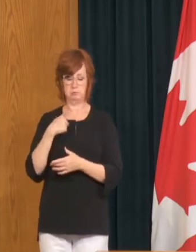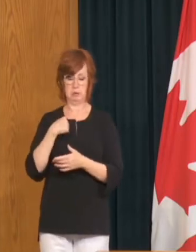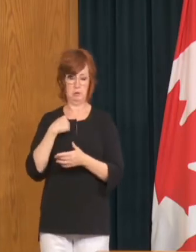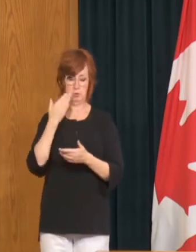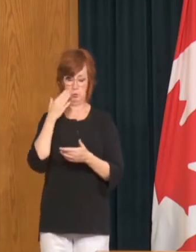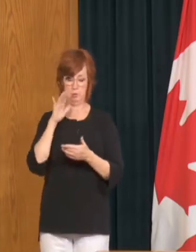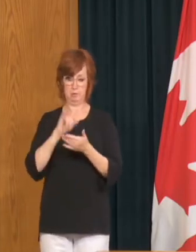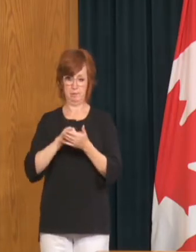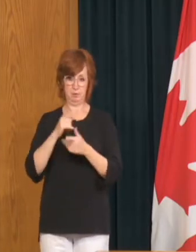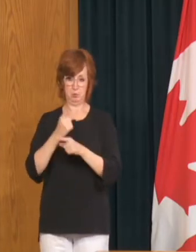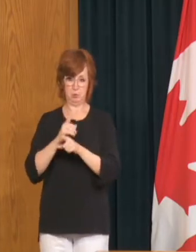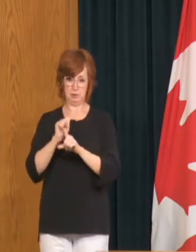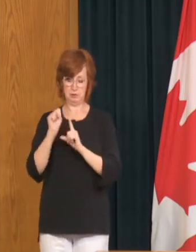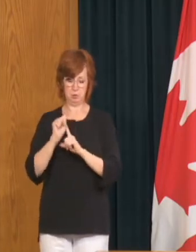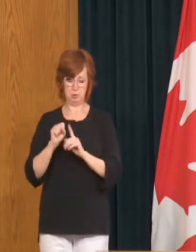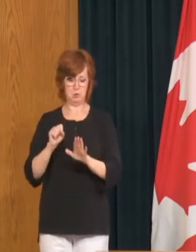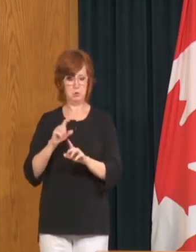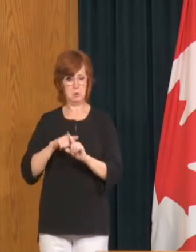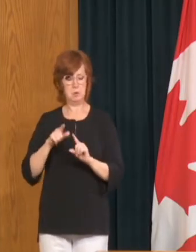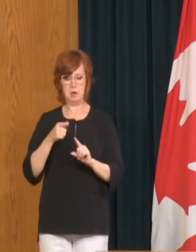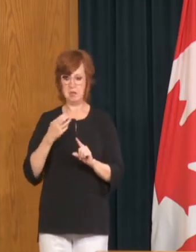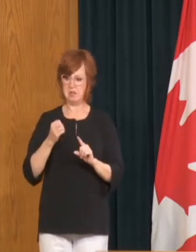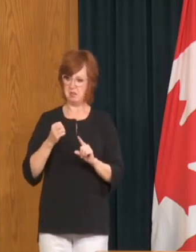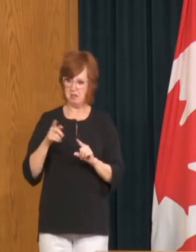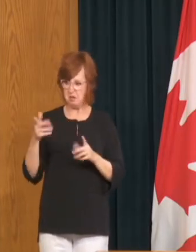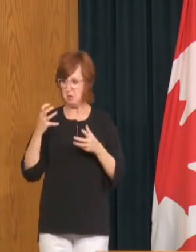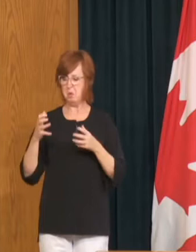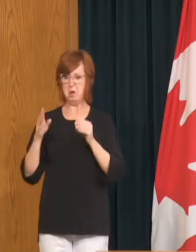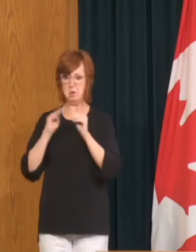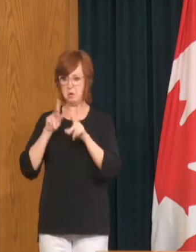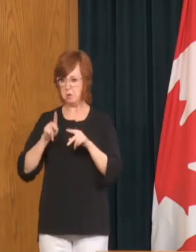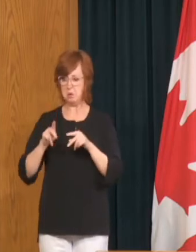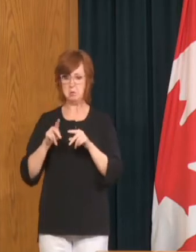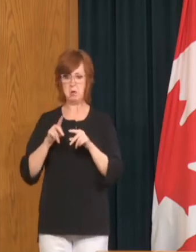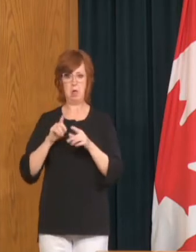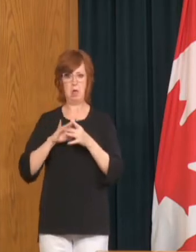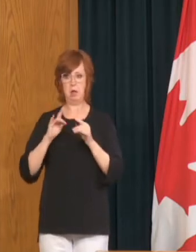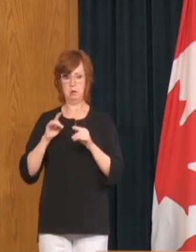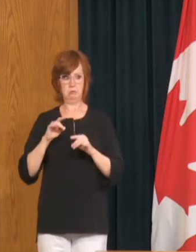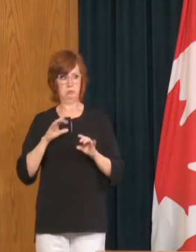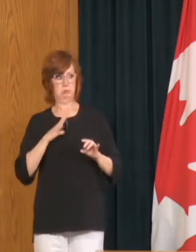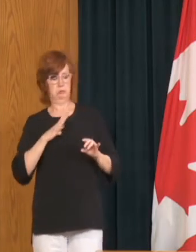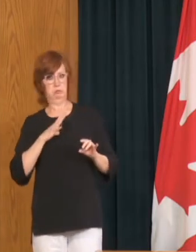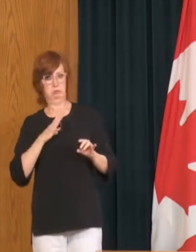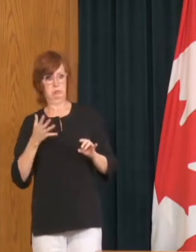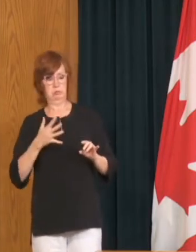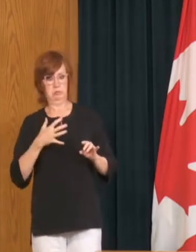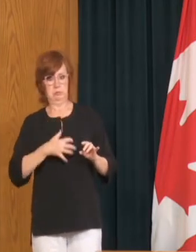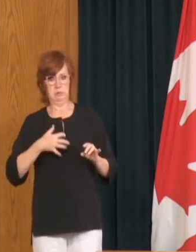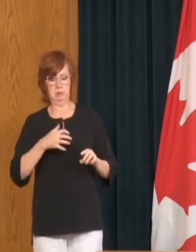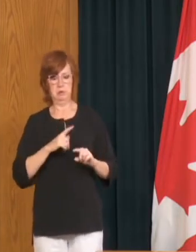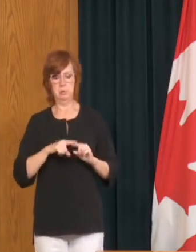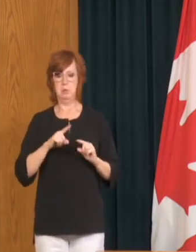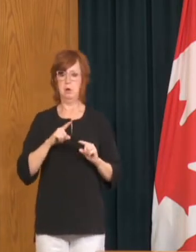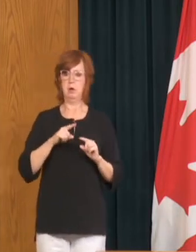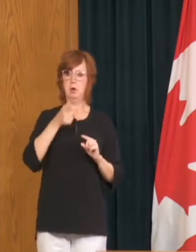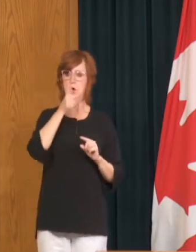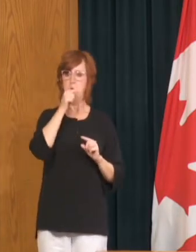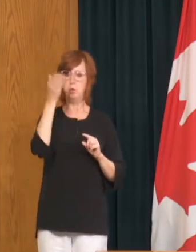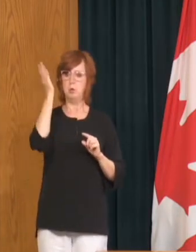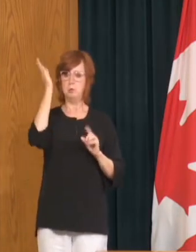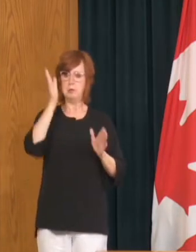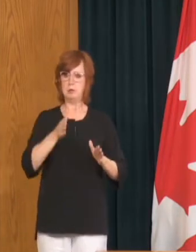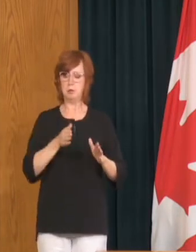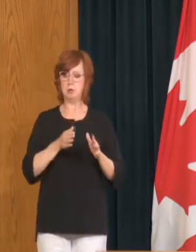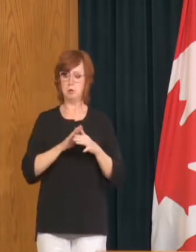certainly there's a good argument that there's just not enough punitive action taken by the Speaker or otherwise